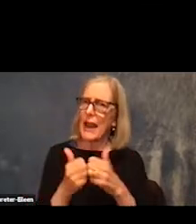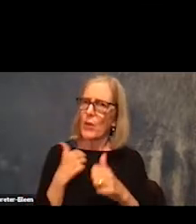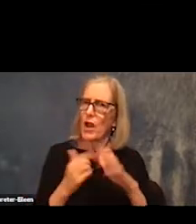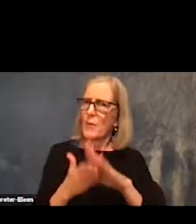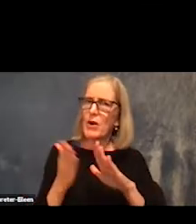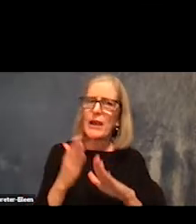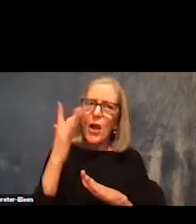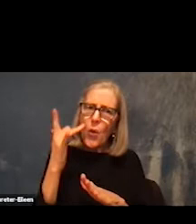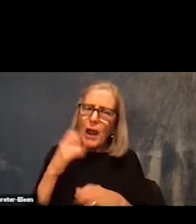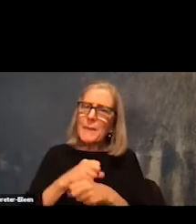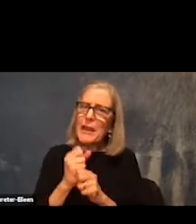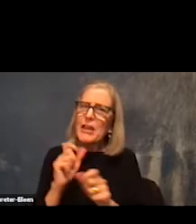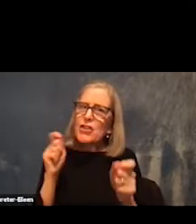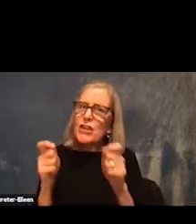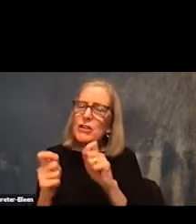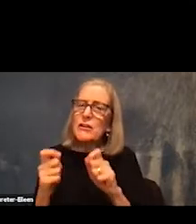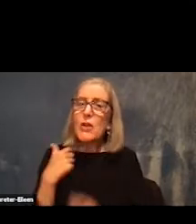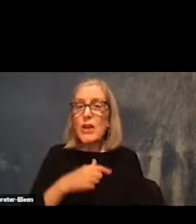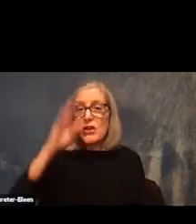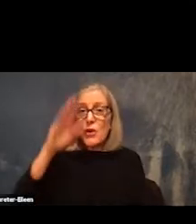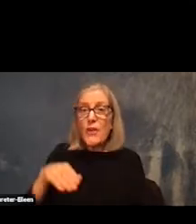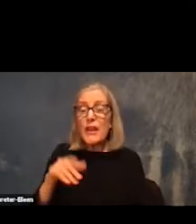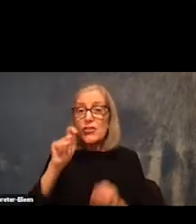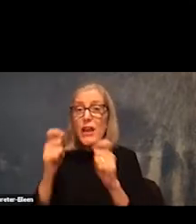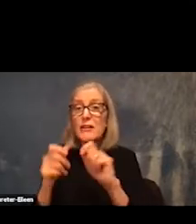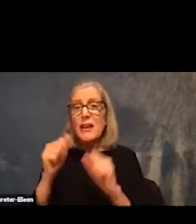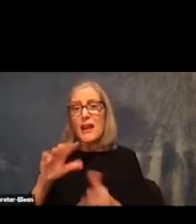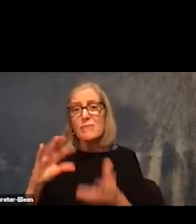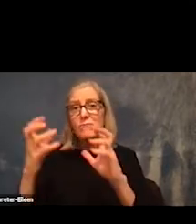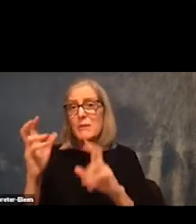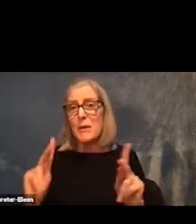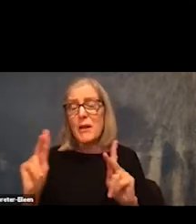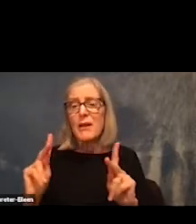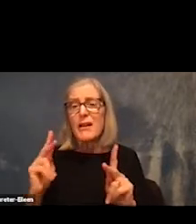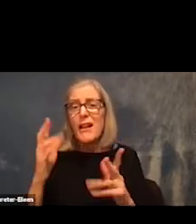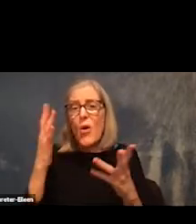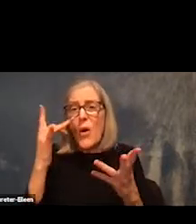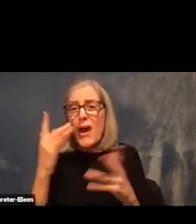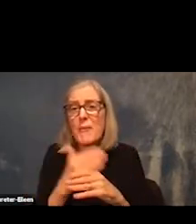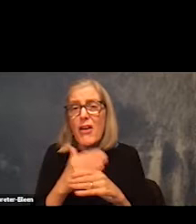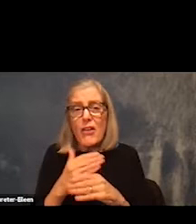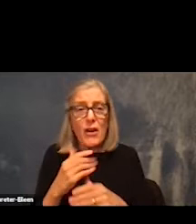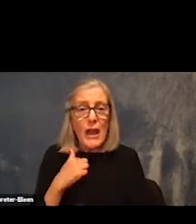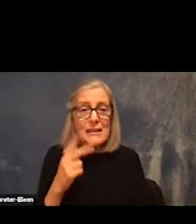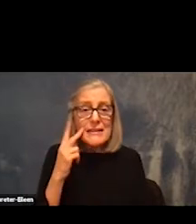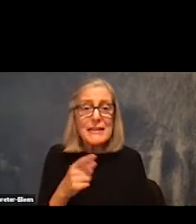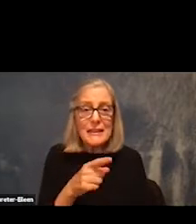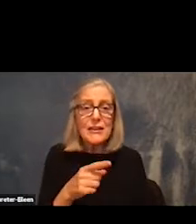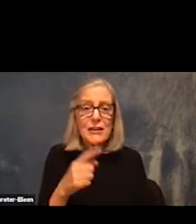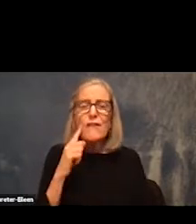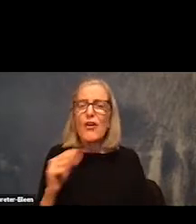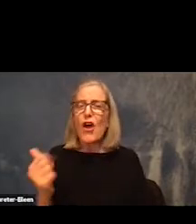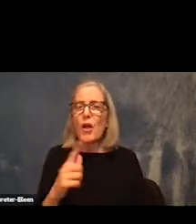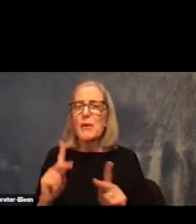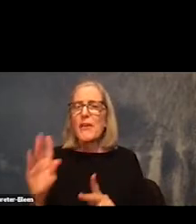changes? We know change is disruptive for everyone, so why bother? I see. For everyone's success.